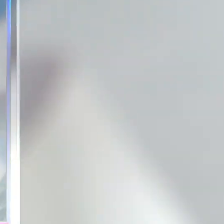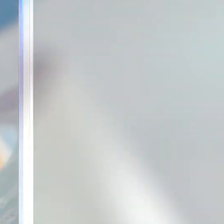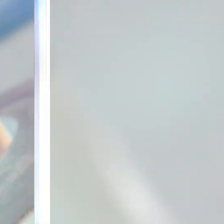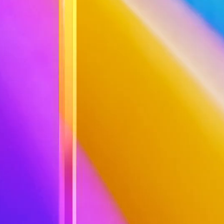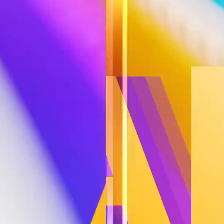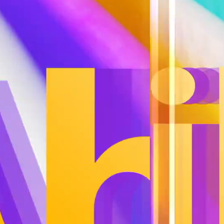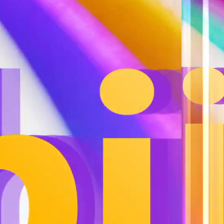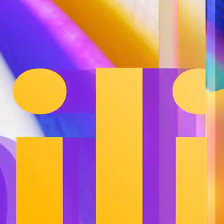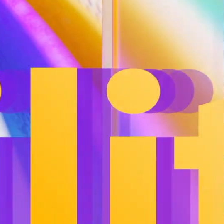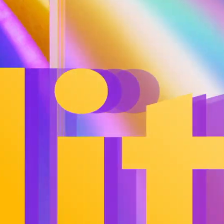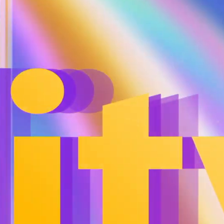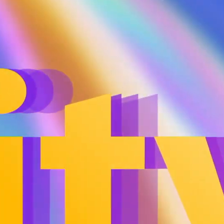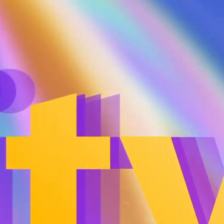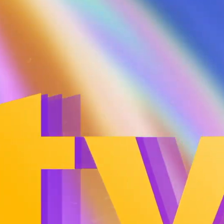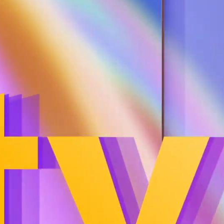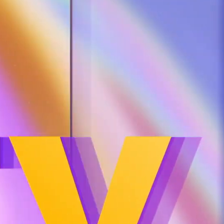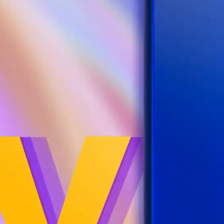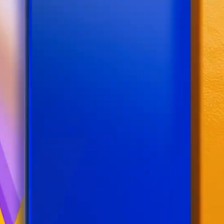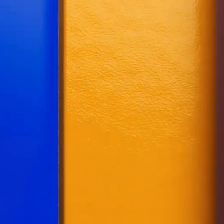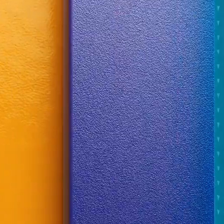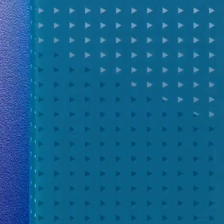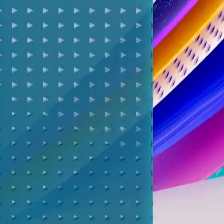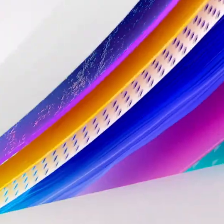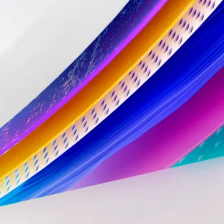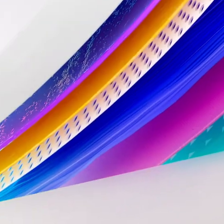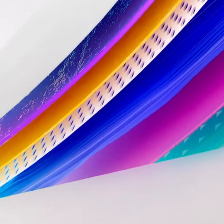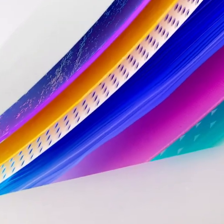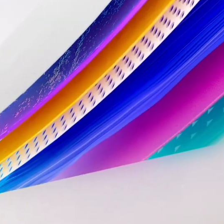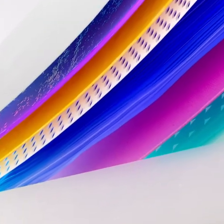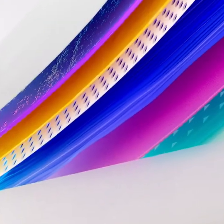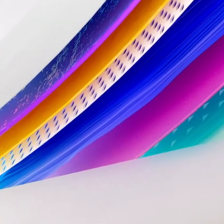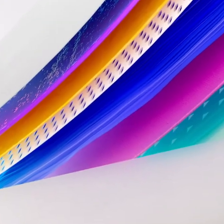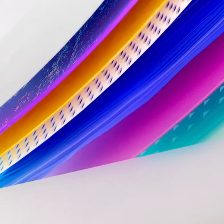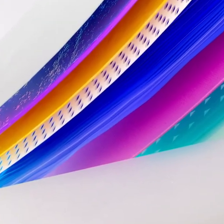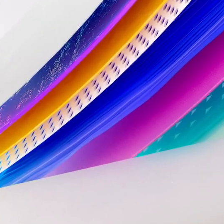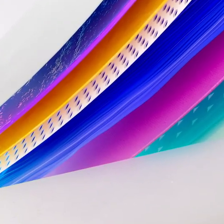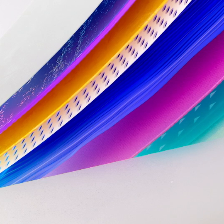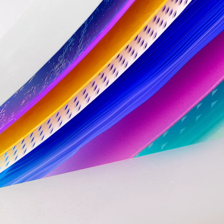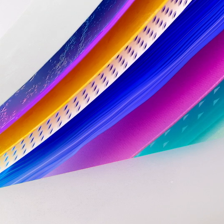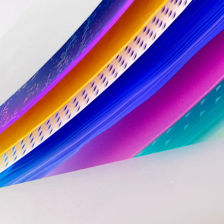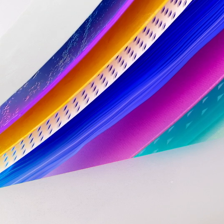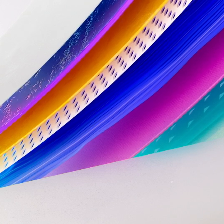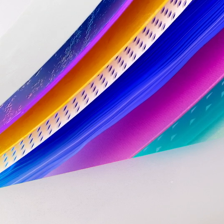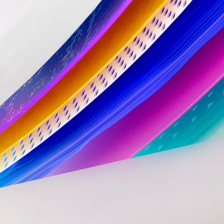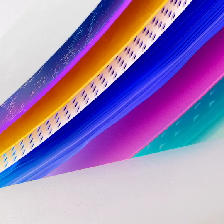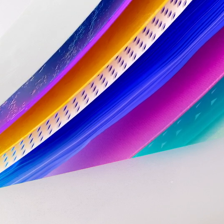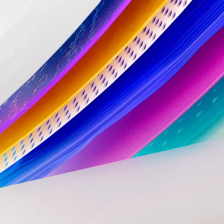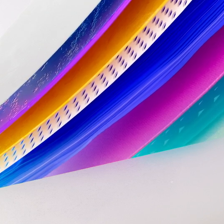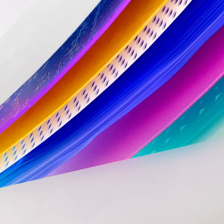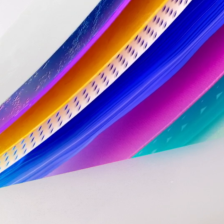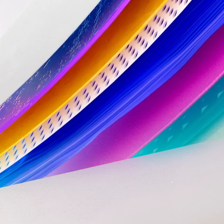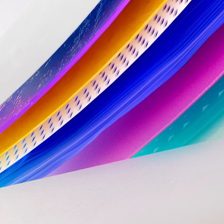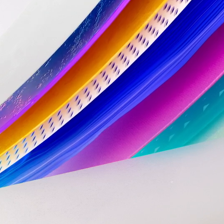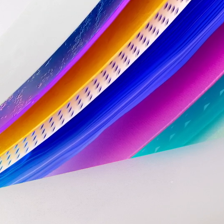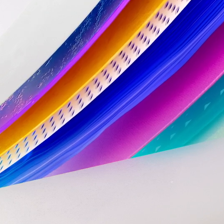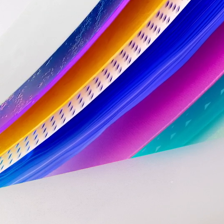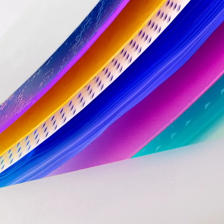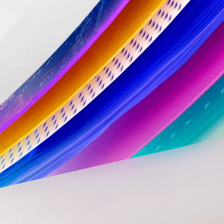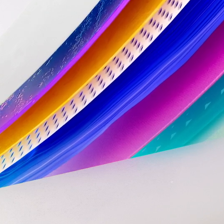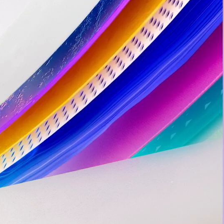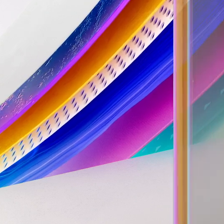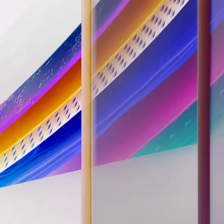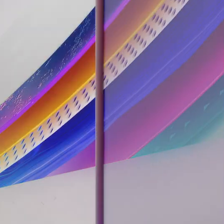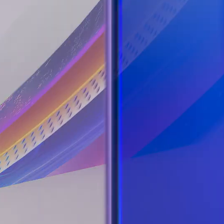In animation, a dozen concentric bands in various colors and textures swirl behind the words Ability Summit.